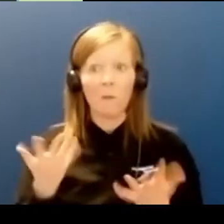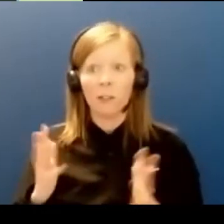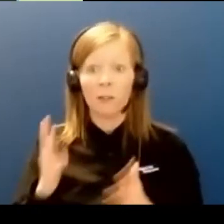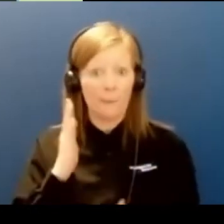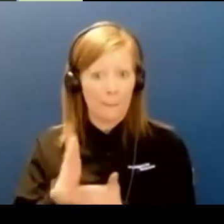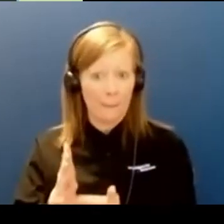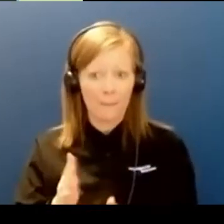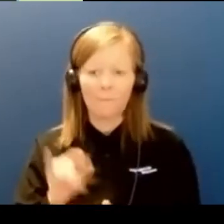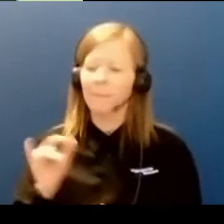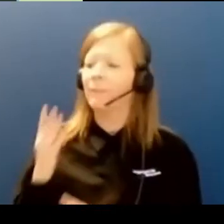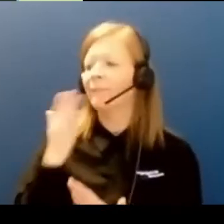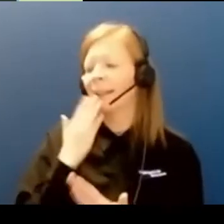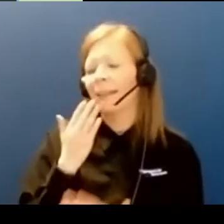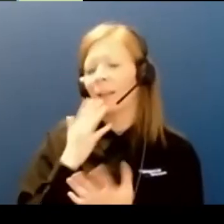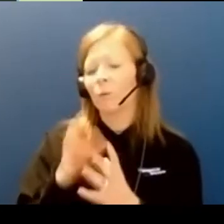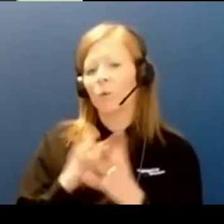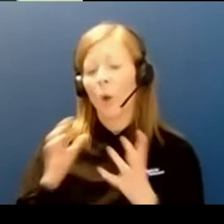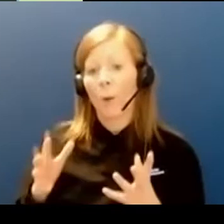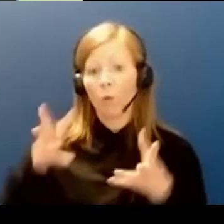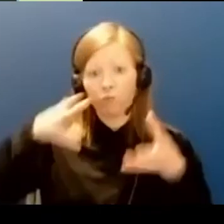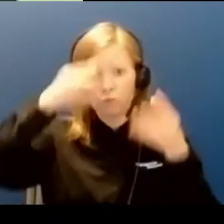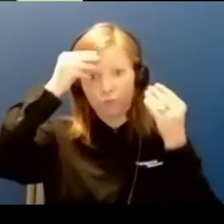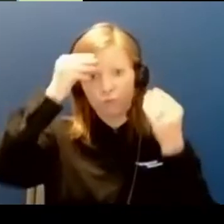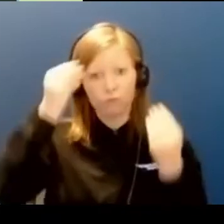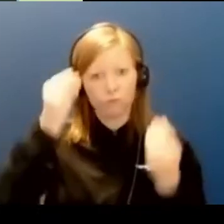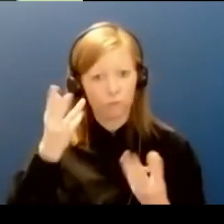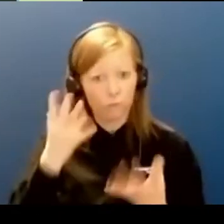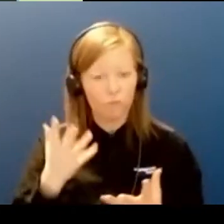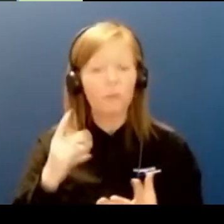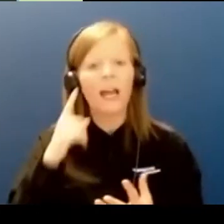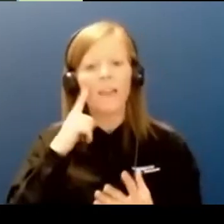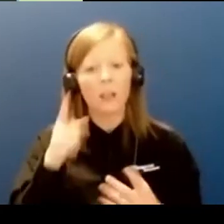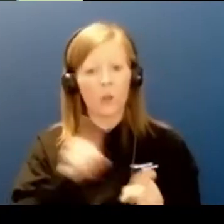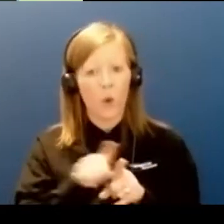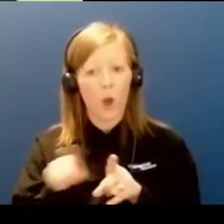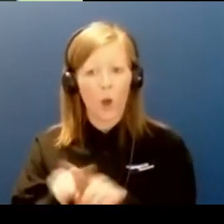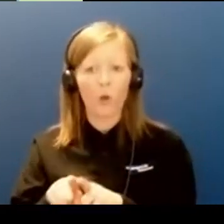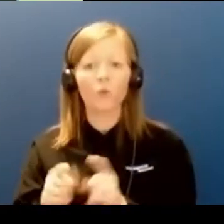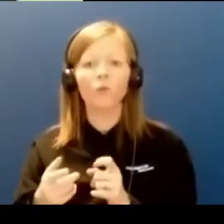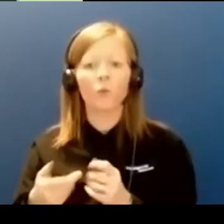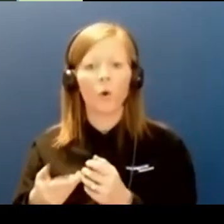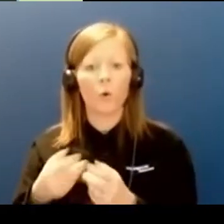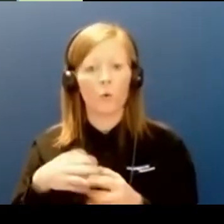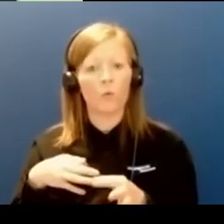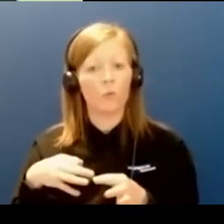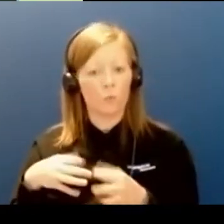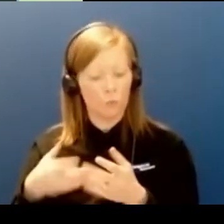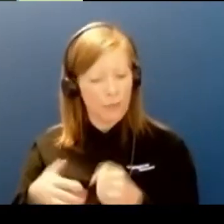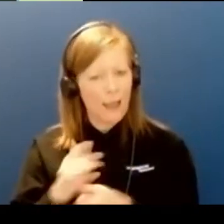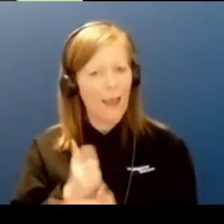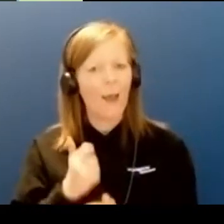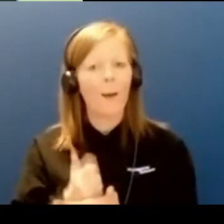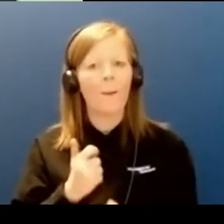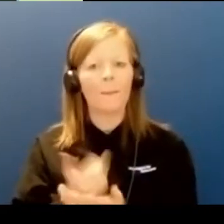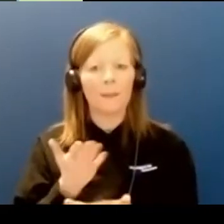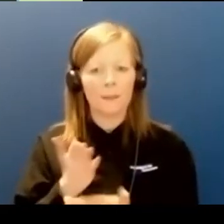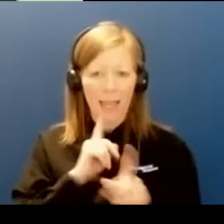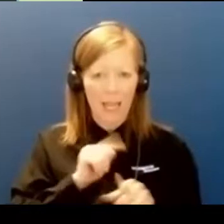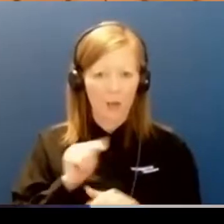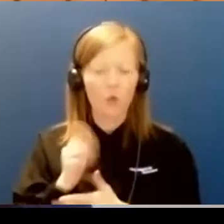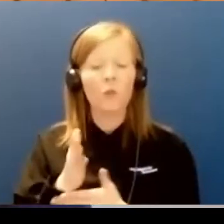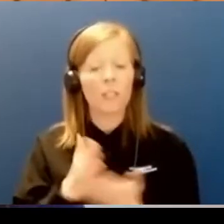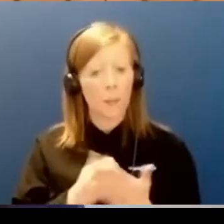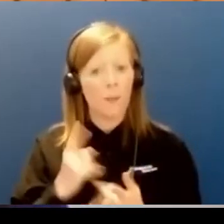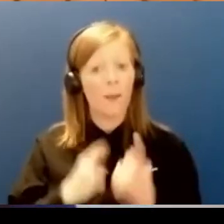All right, thank you so much, Dr. Betty, for all of that information. I think you also covered some of the questions in the chat box about the pacifiers and the orthodontic